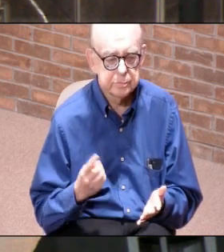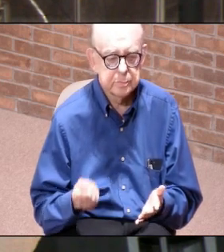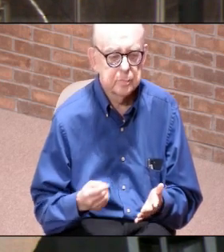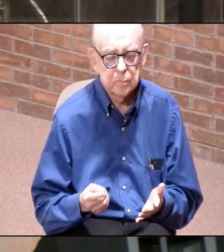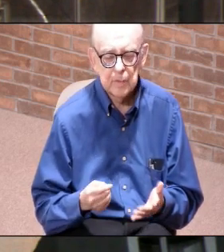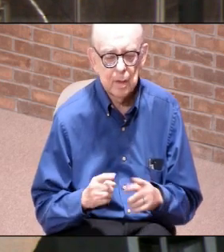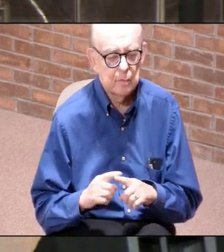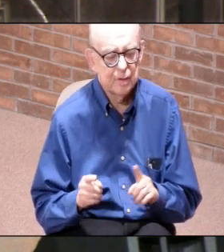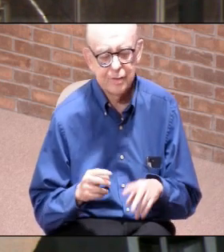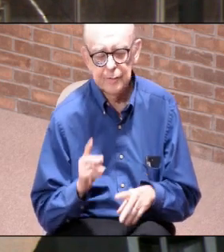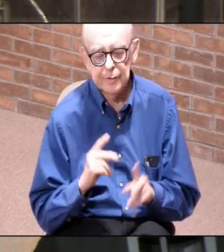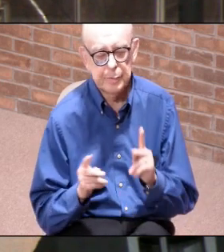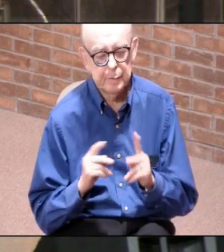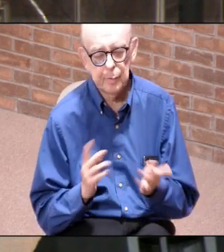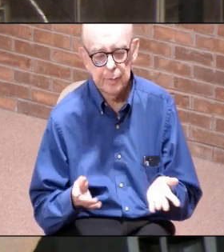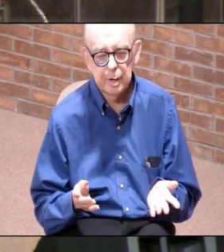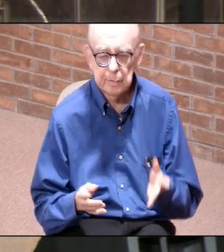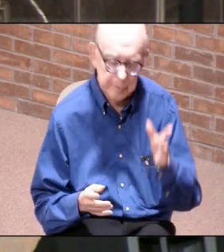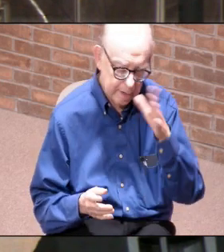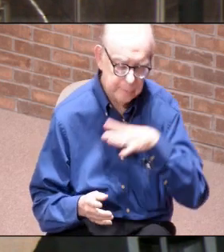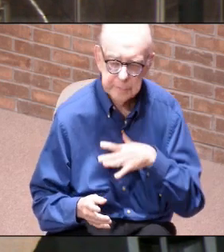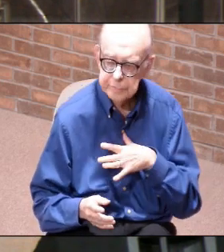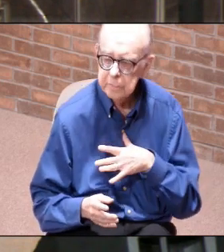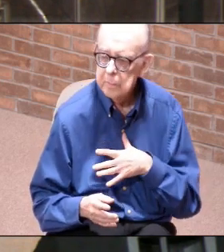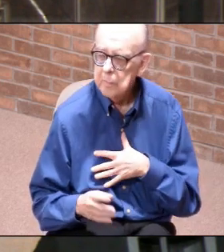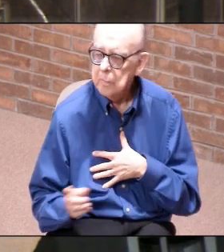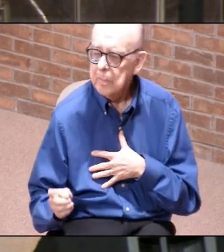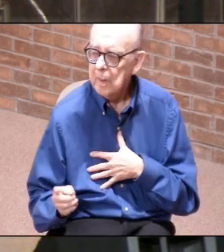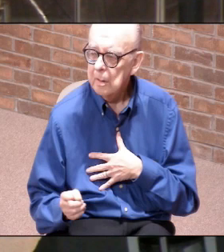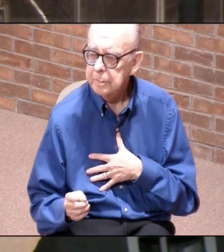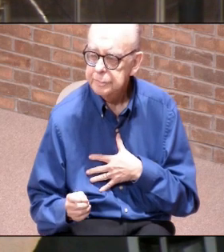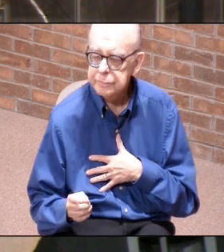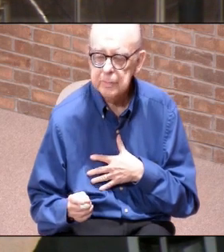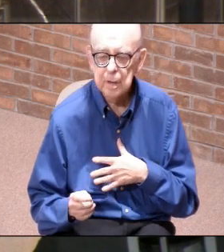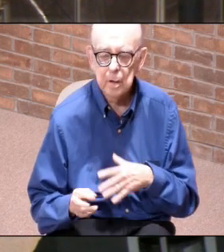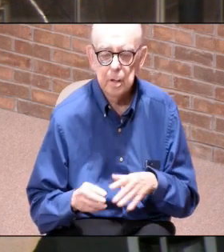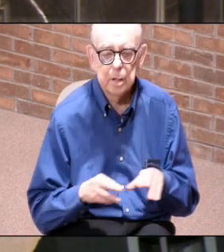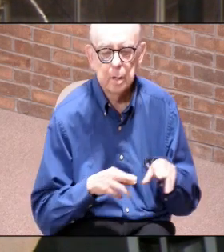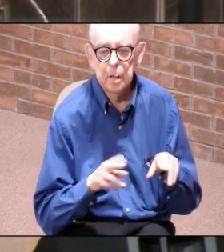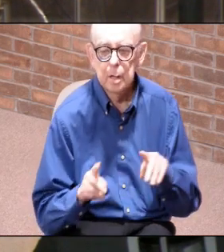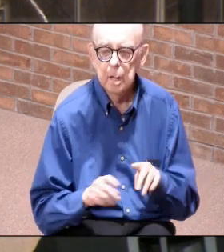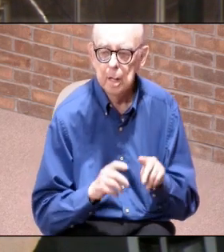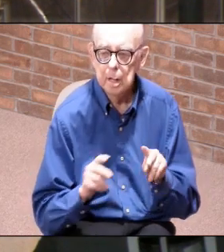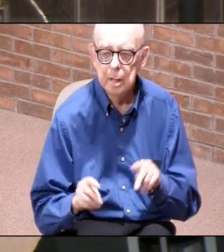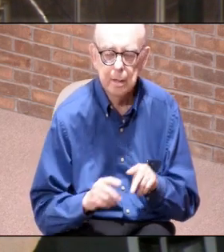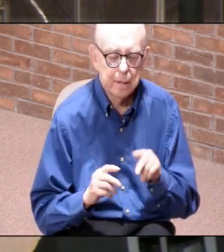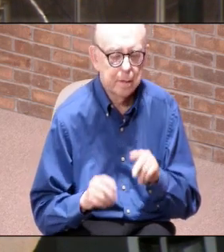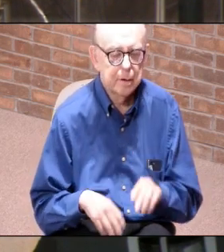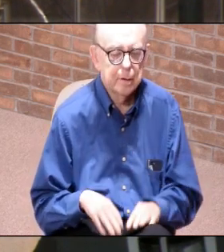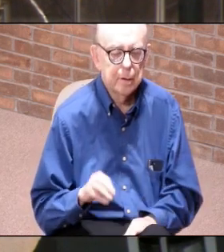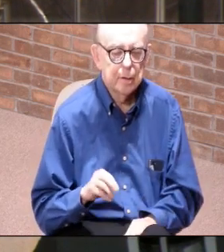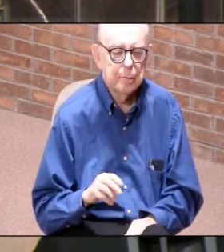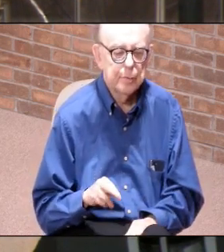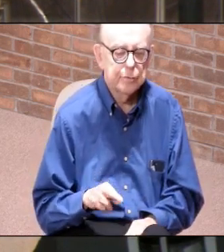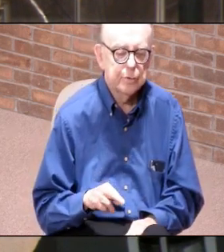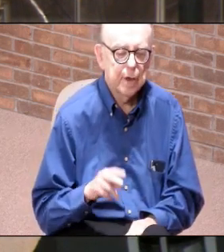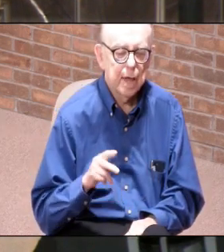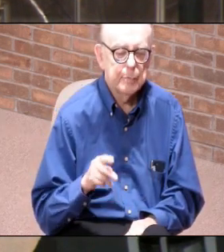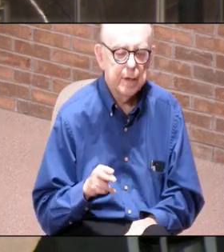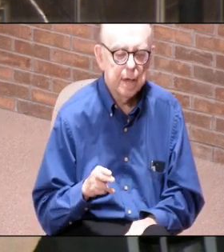Mr. Peters or something. And there was a recording. Who was it? Mr. Phelps.